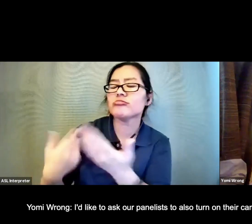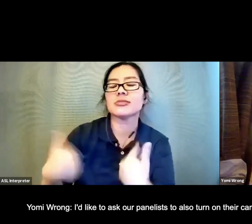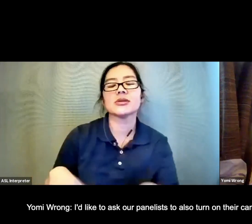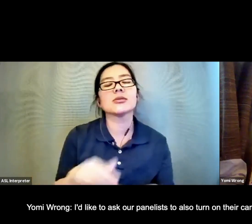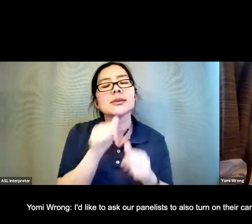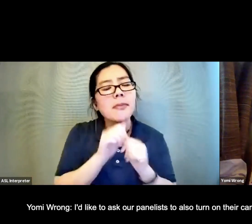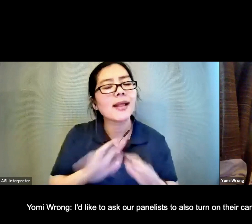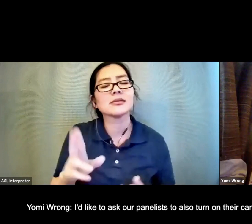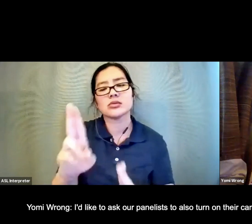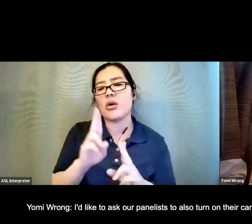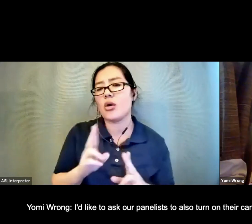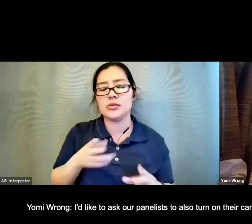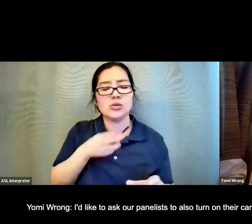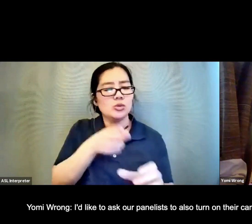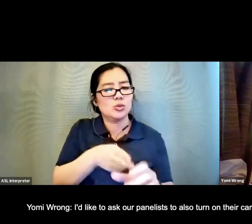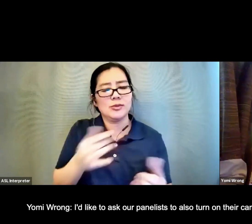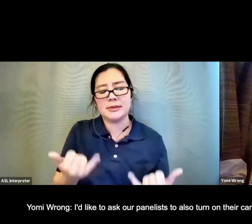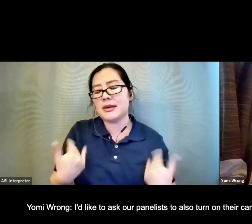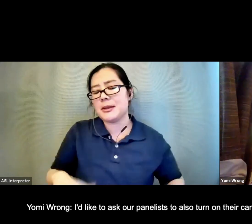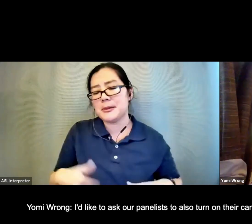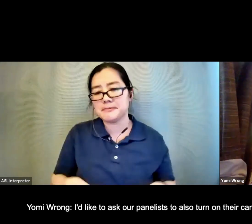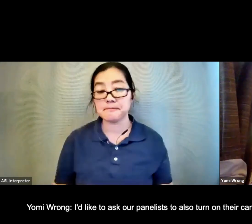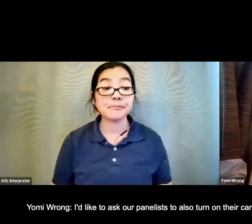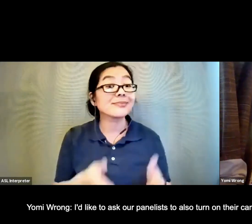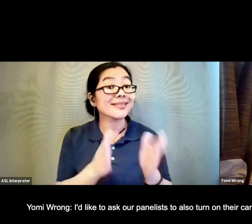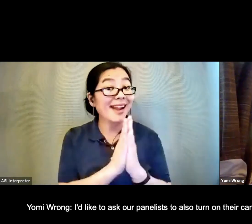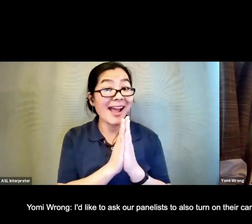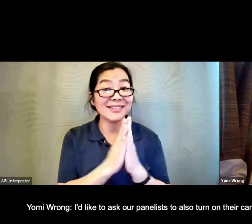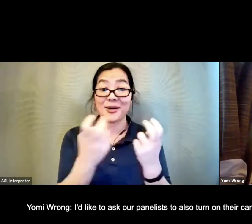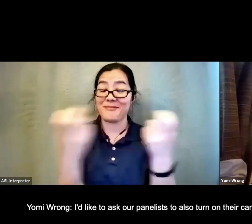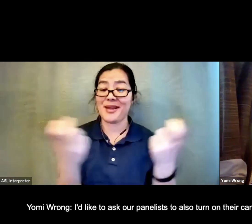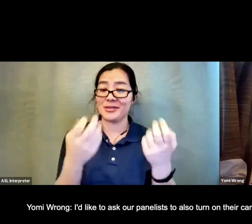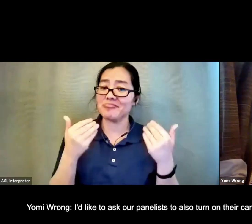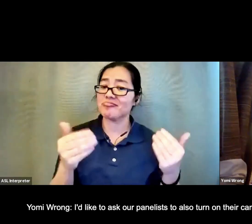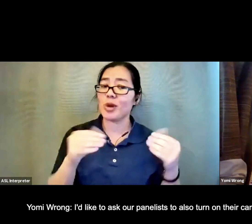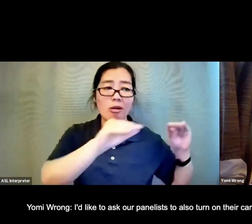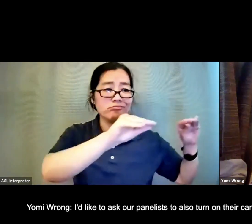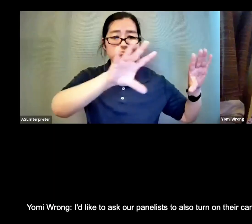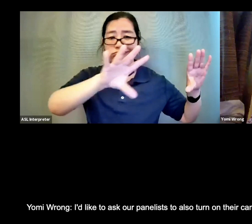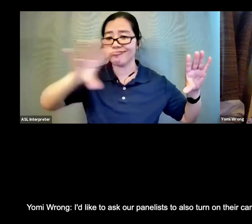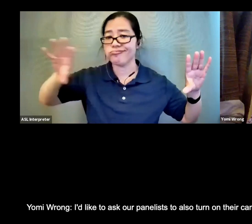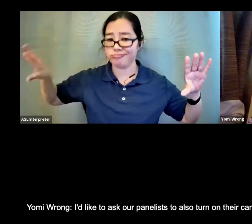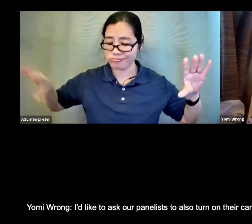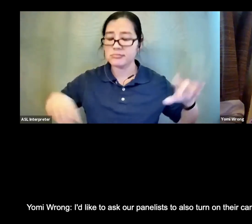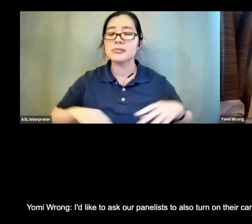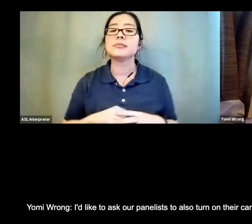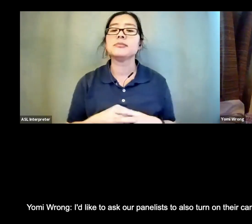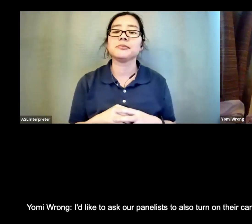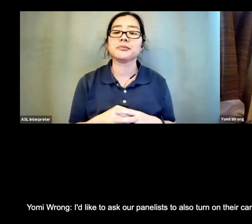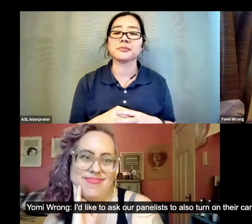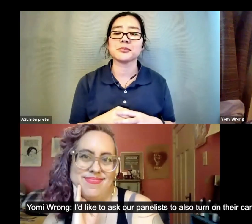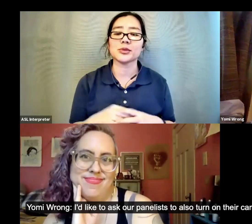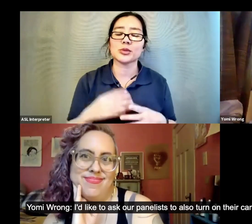I'd like to ask our panelists to also turn on their cameras. I just want to be in this